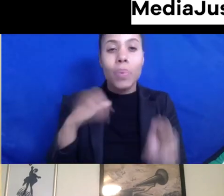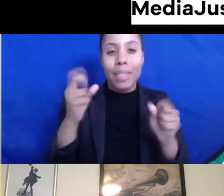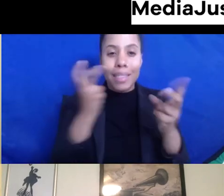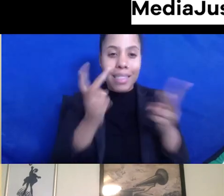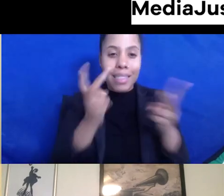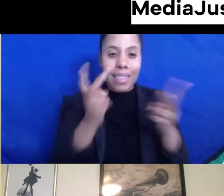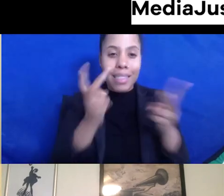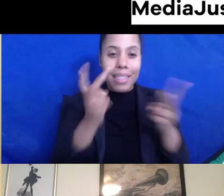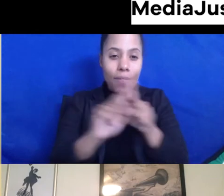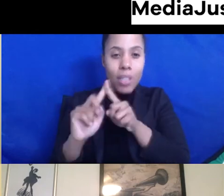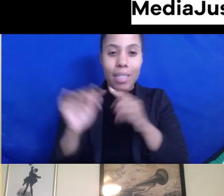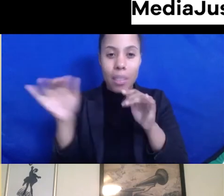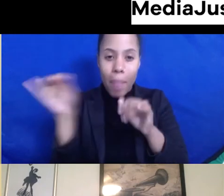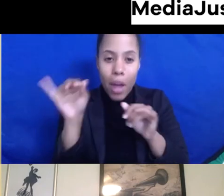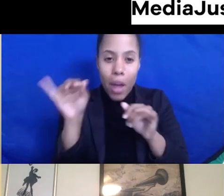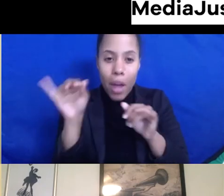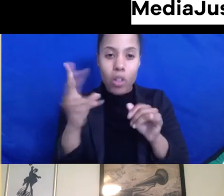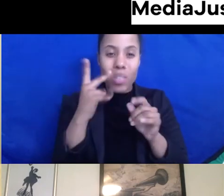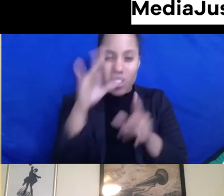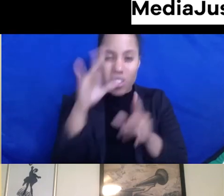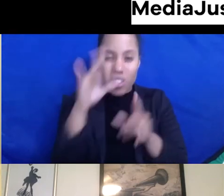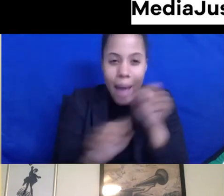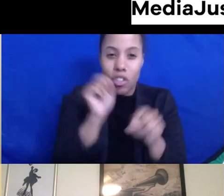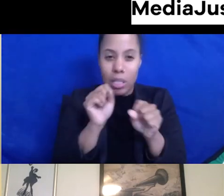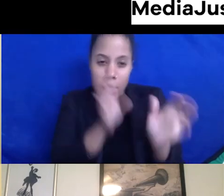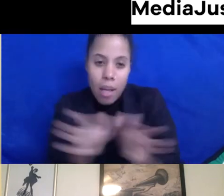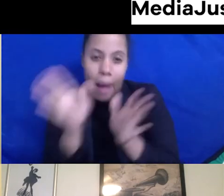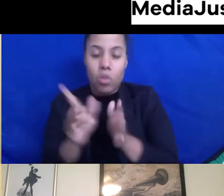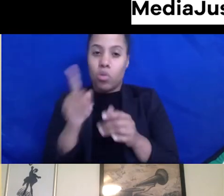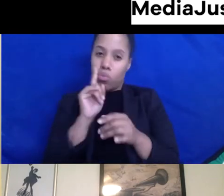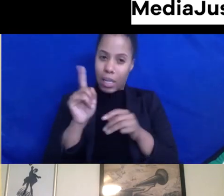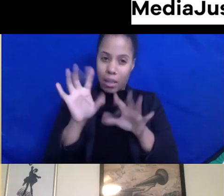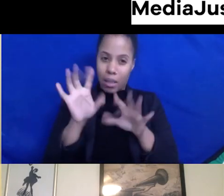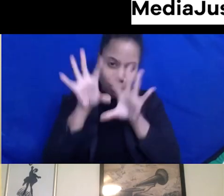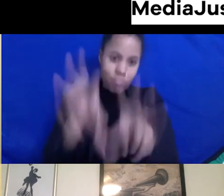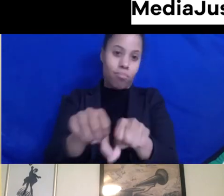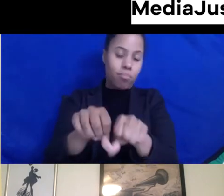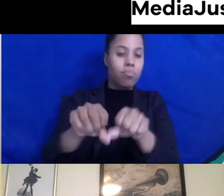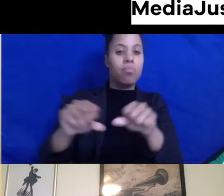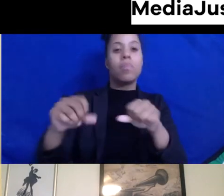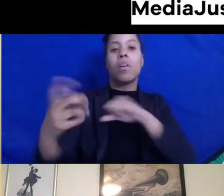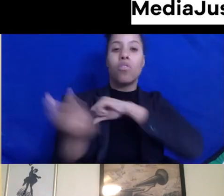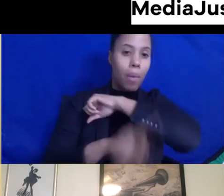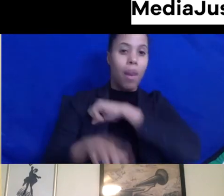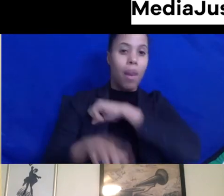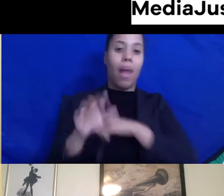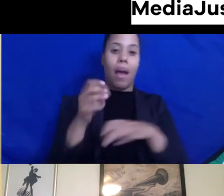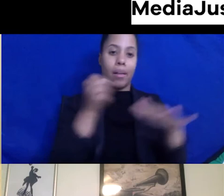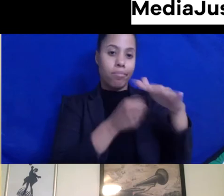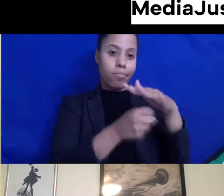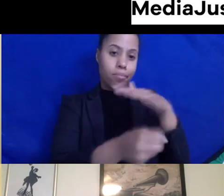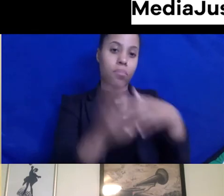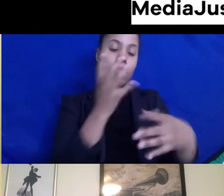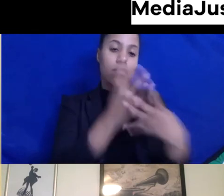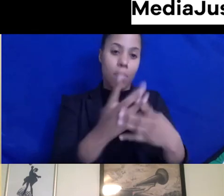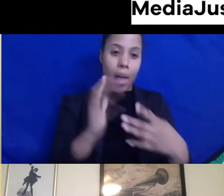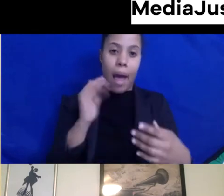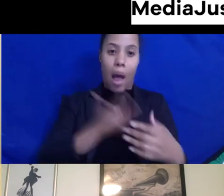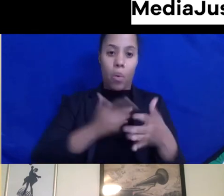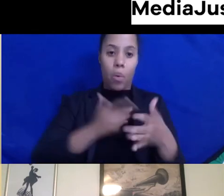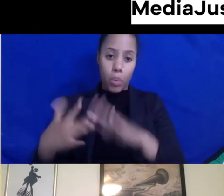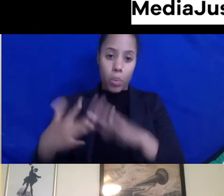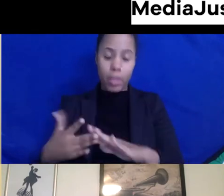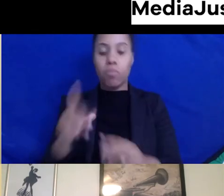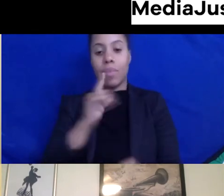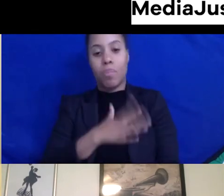like criminalize our communities. So really appreciate that thorough report back. So I'm going